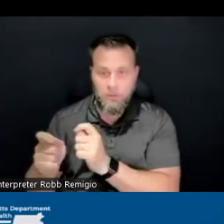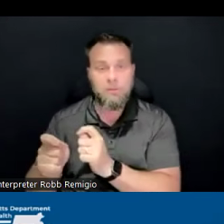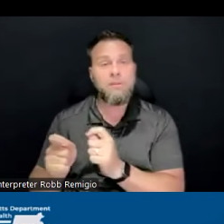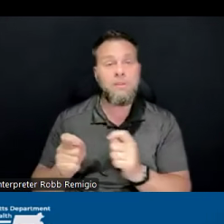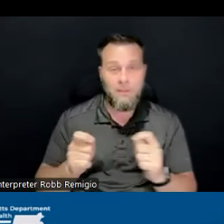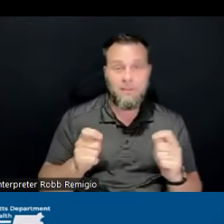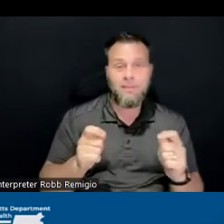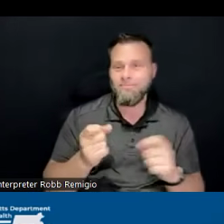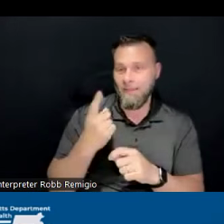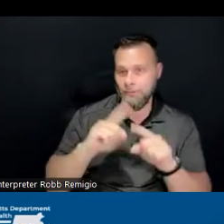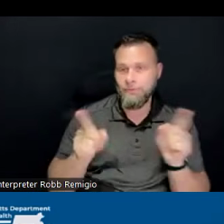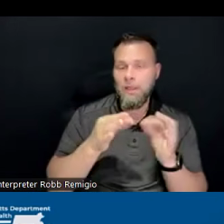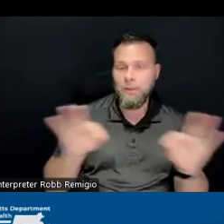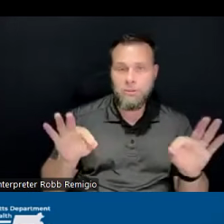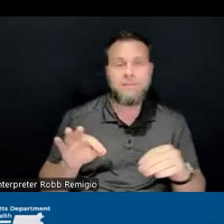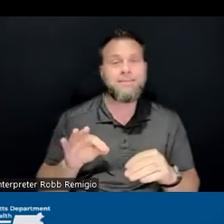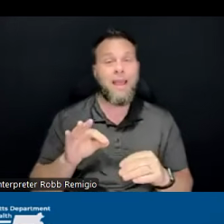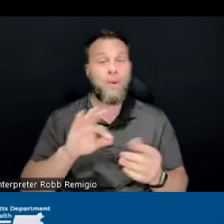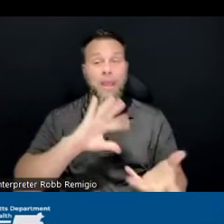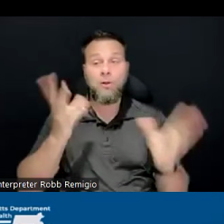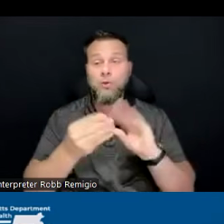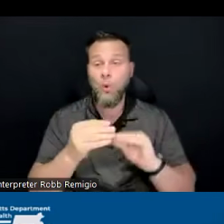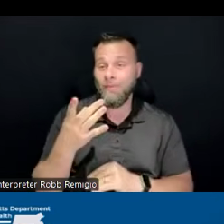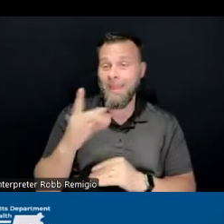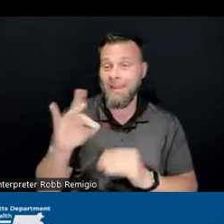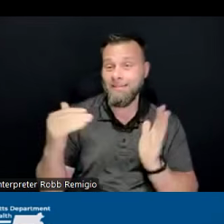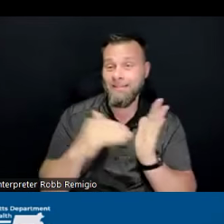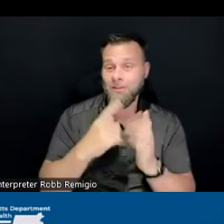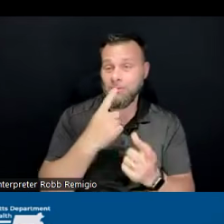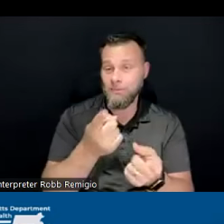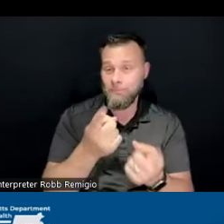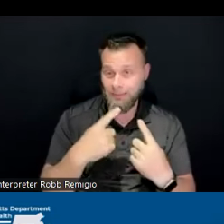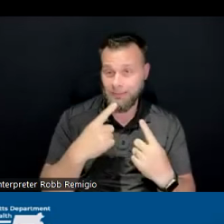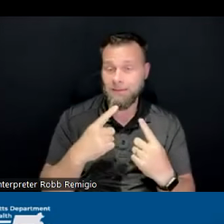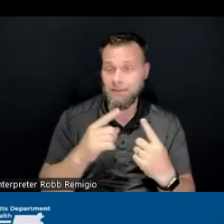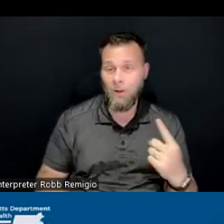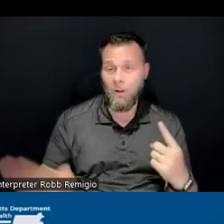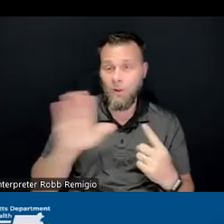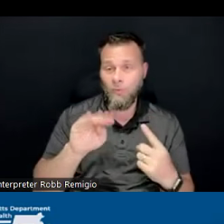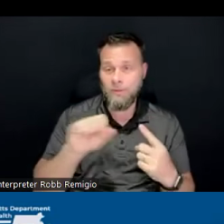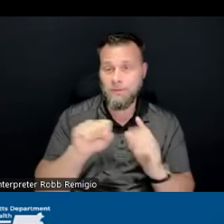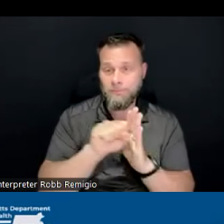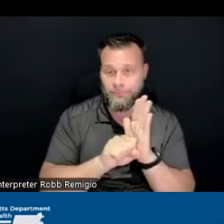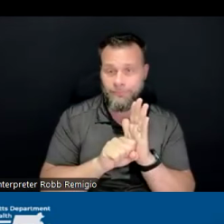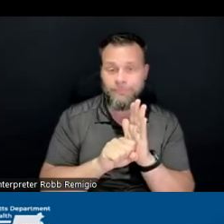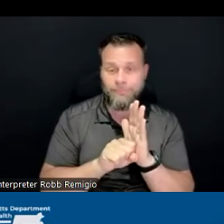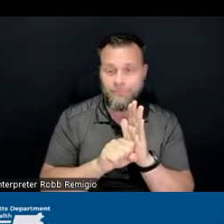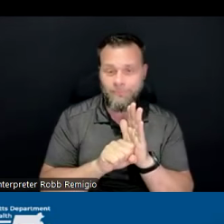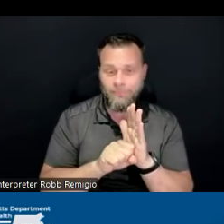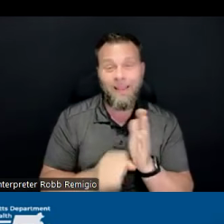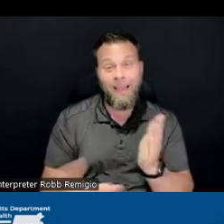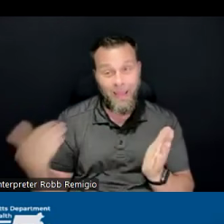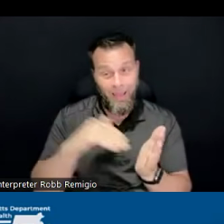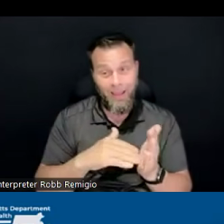over 18,000 responses across the state. Like I mentioned, this will all be happening again this